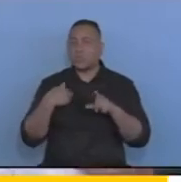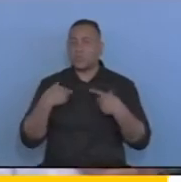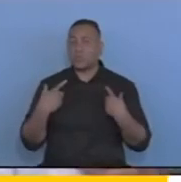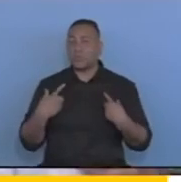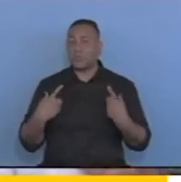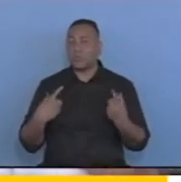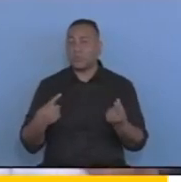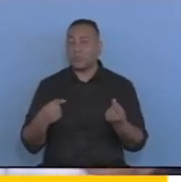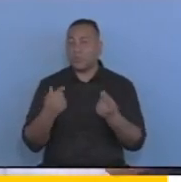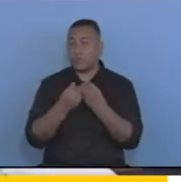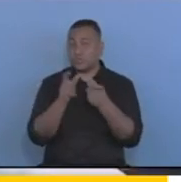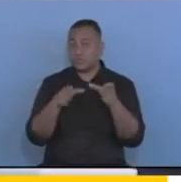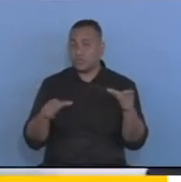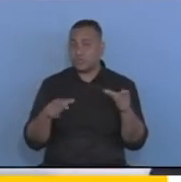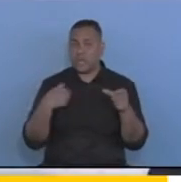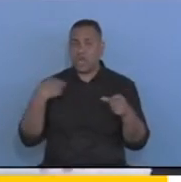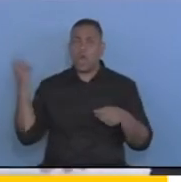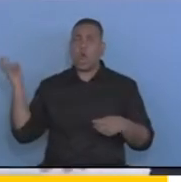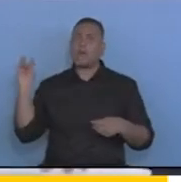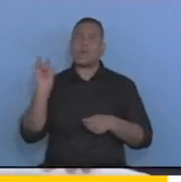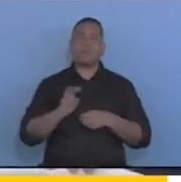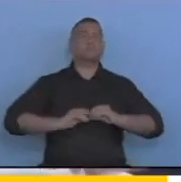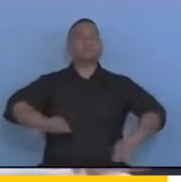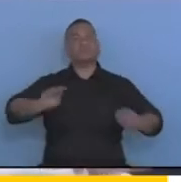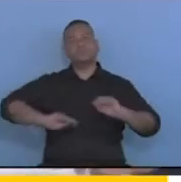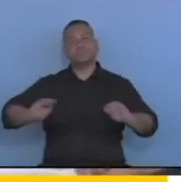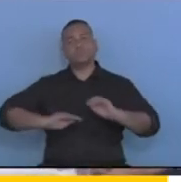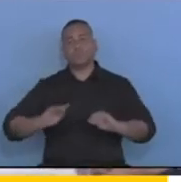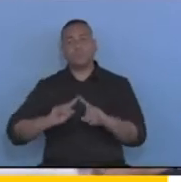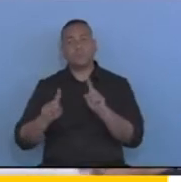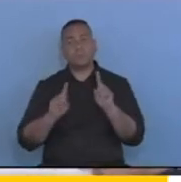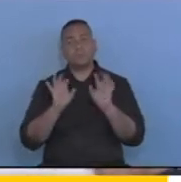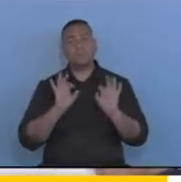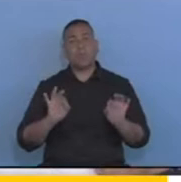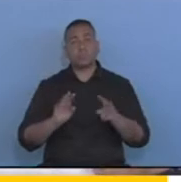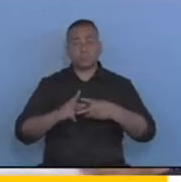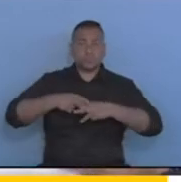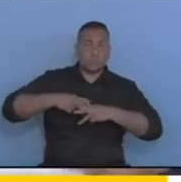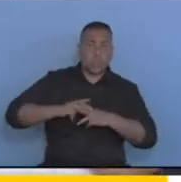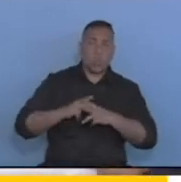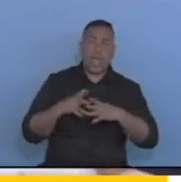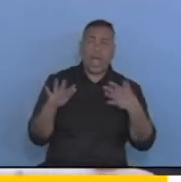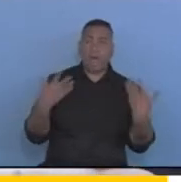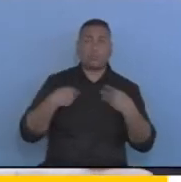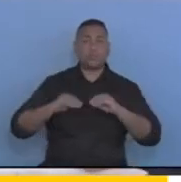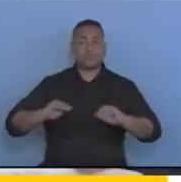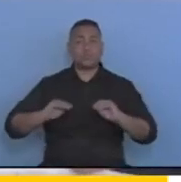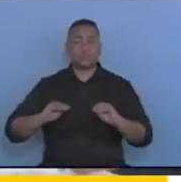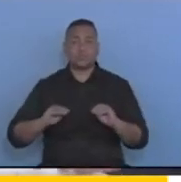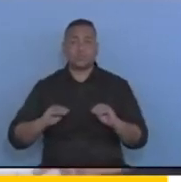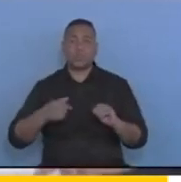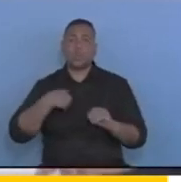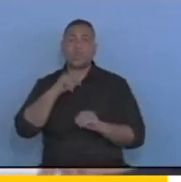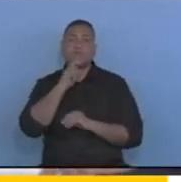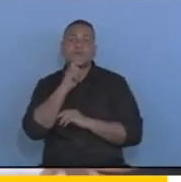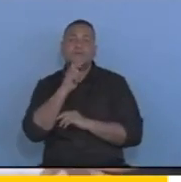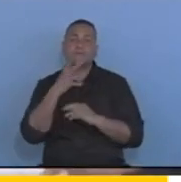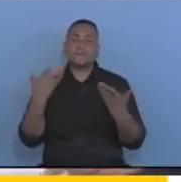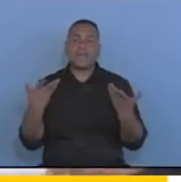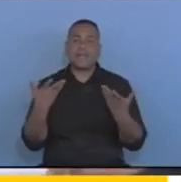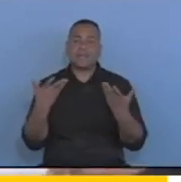because I can't just teach them without having the proper tools, of which in our case, we're using the regulation book or the